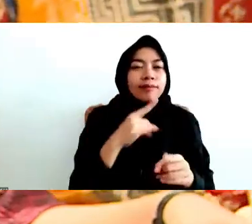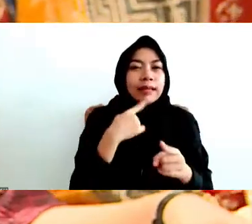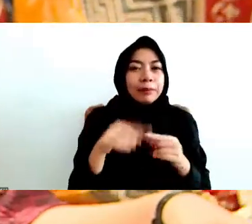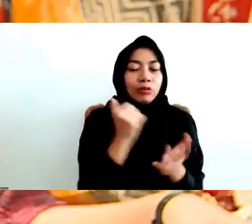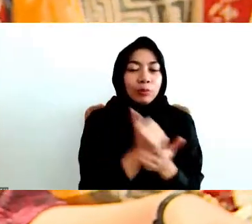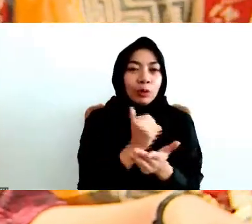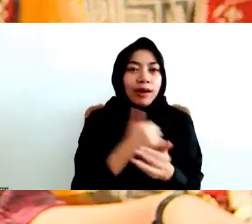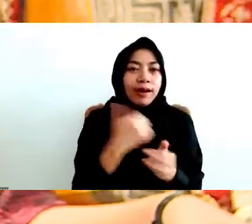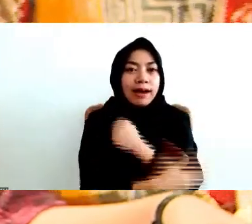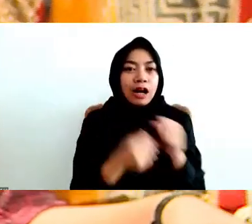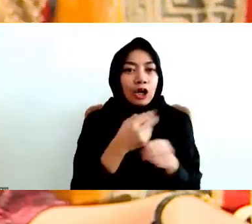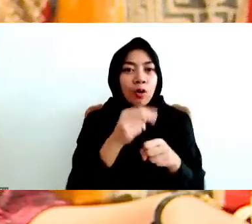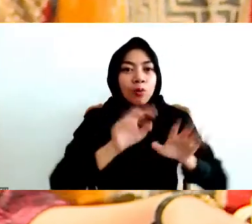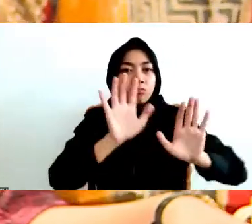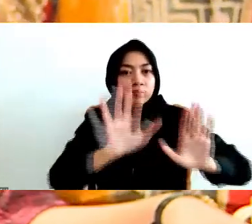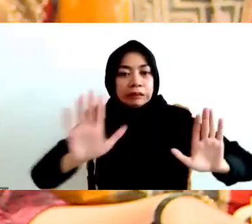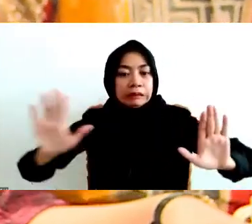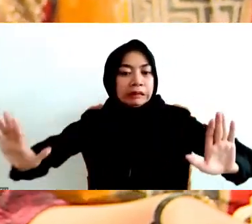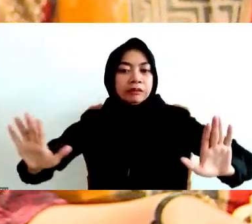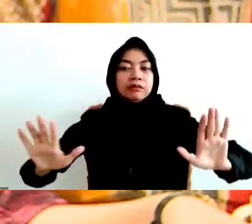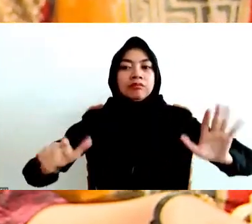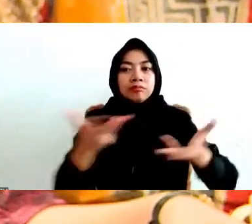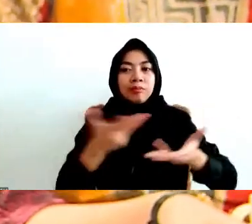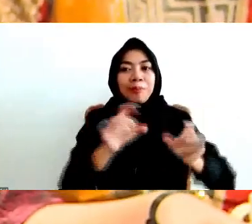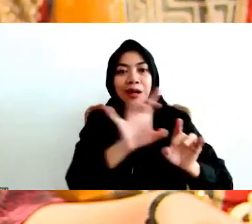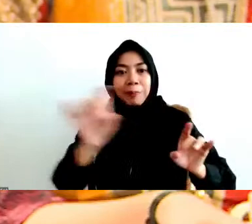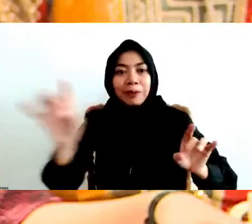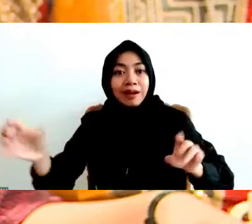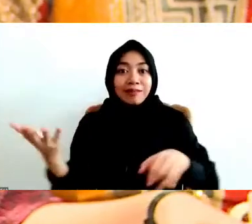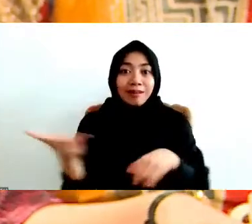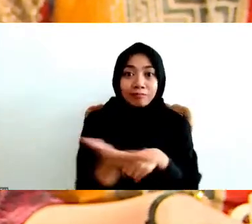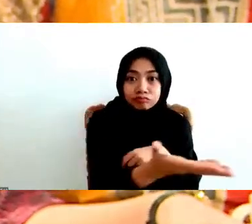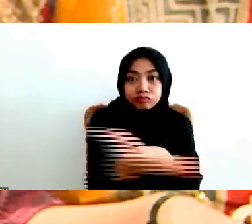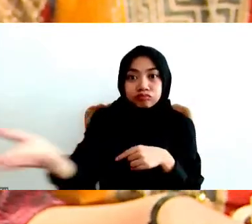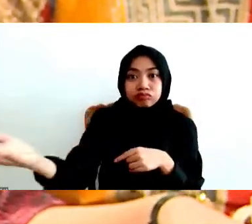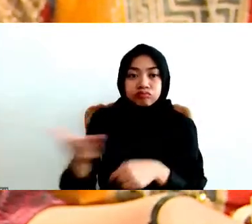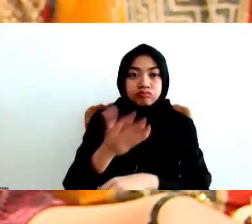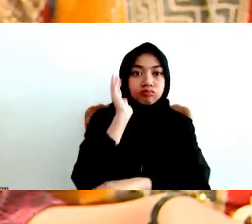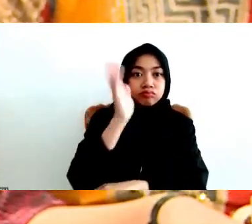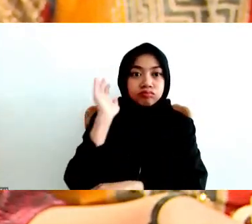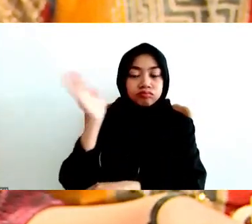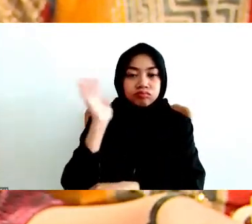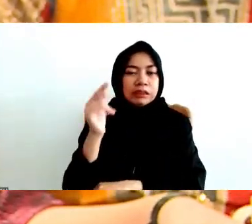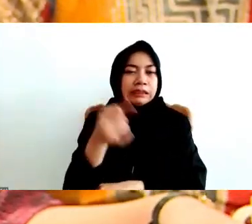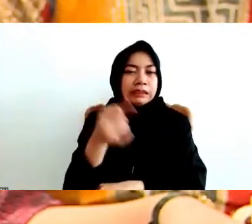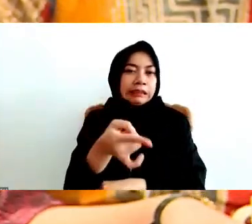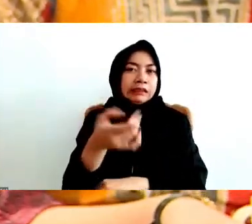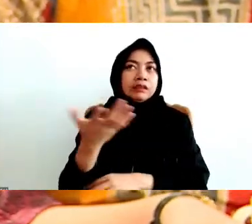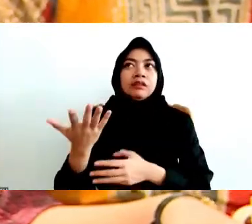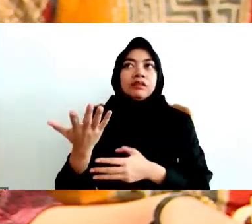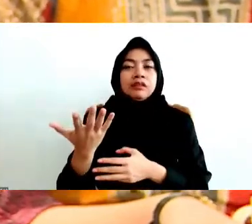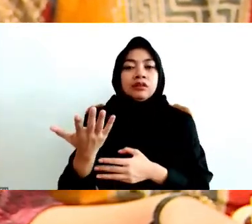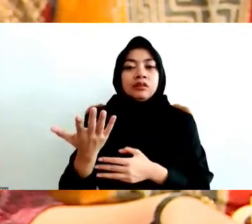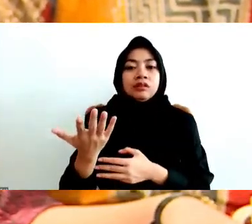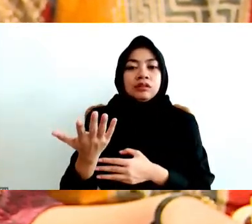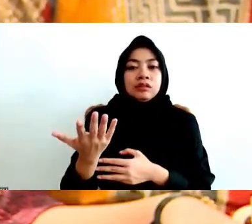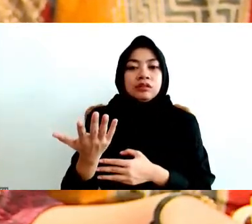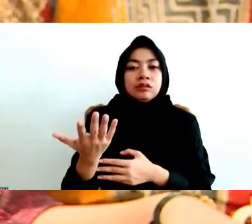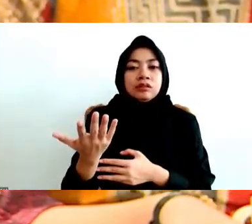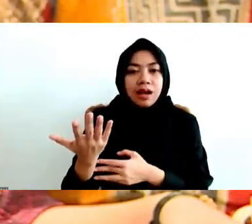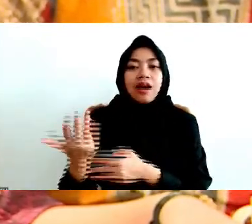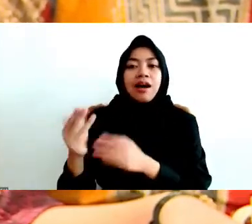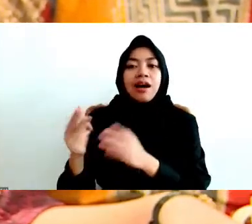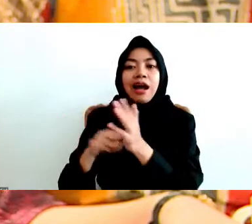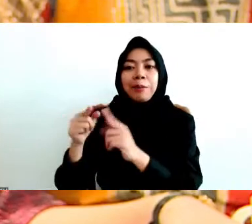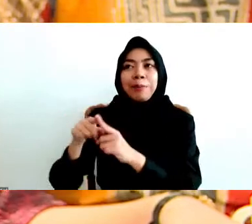Are you, honorable speakers, are positive that this approach will be more mainstream